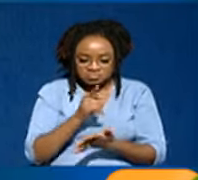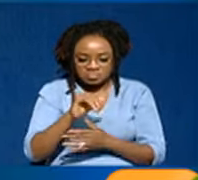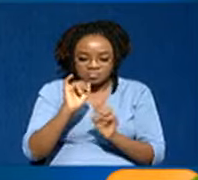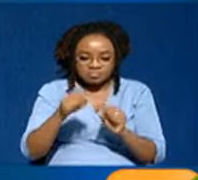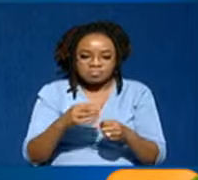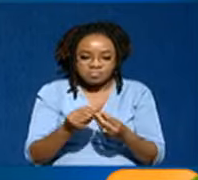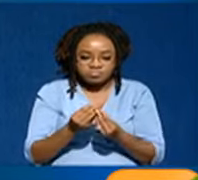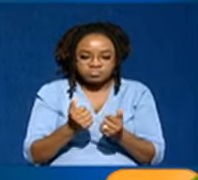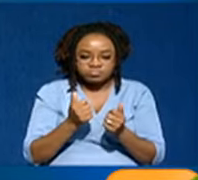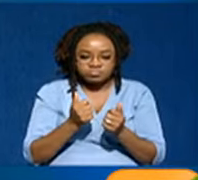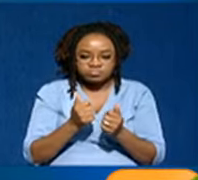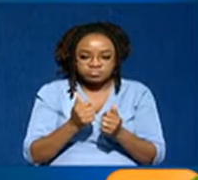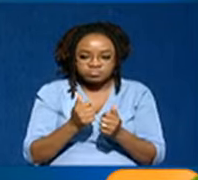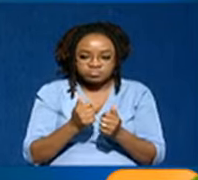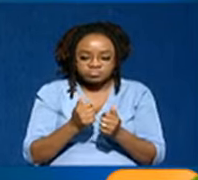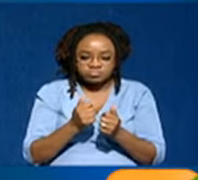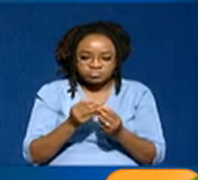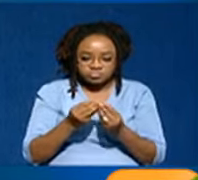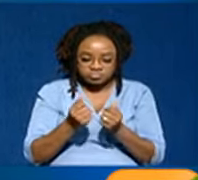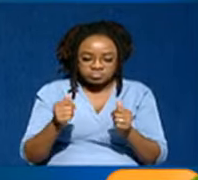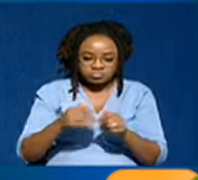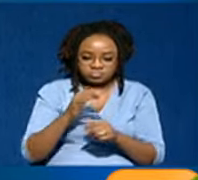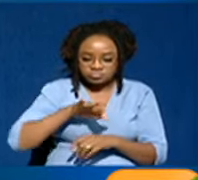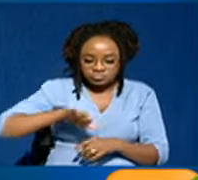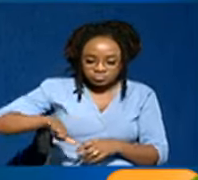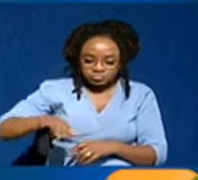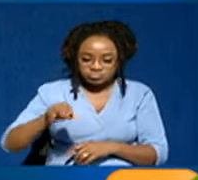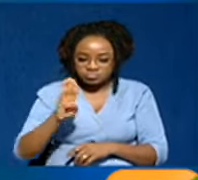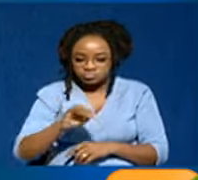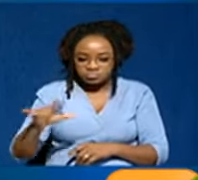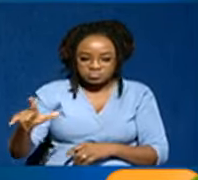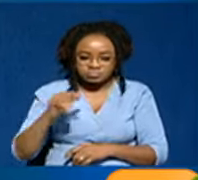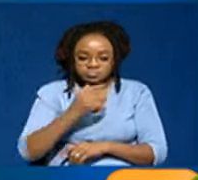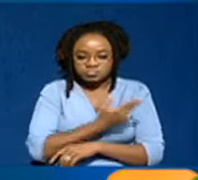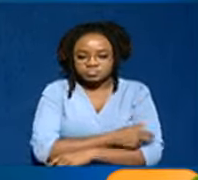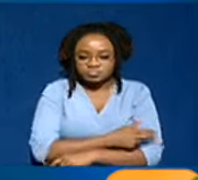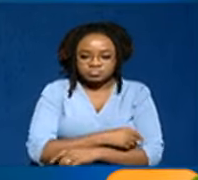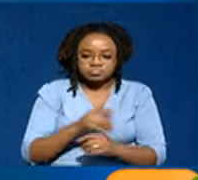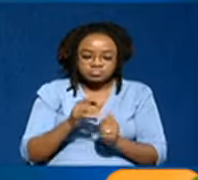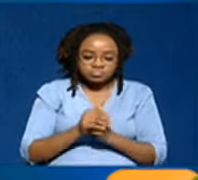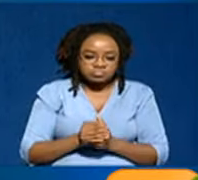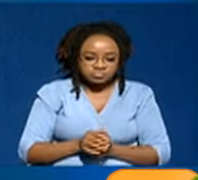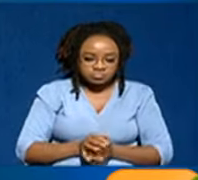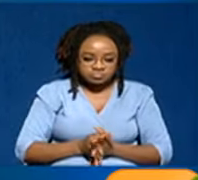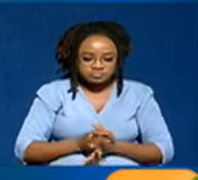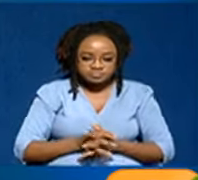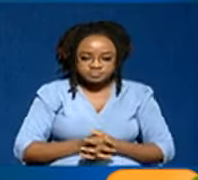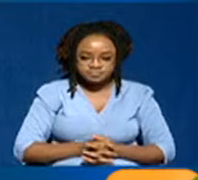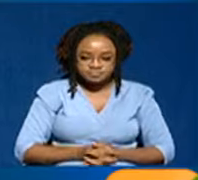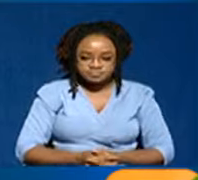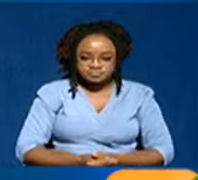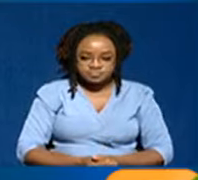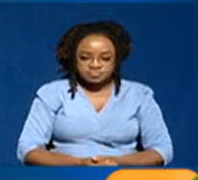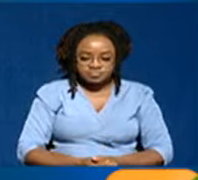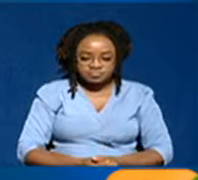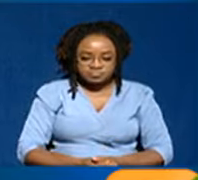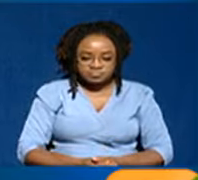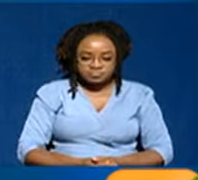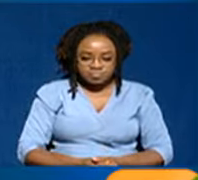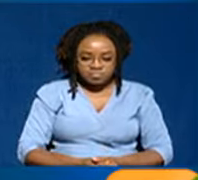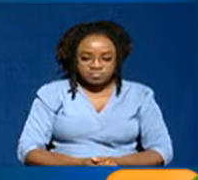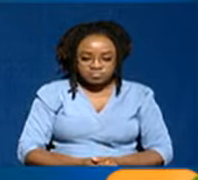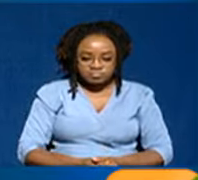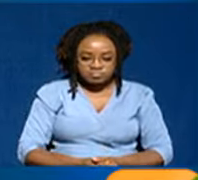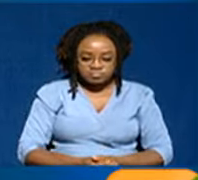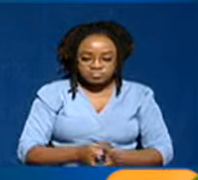those, you know, the areas that we were talking about in the strike notice for the doctors who are specializing. Those are already